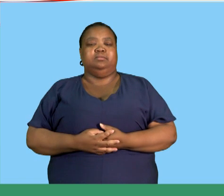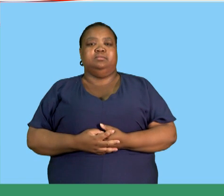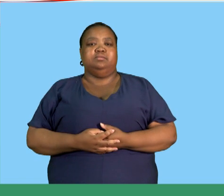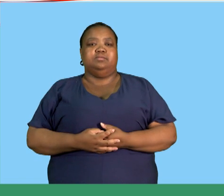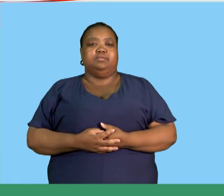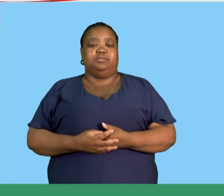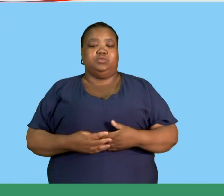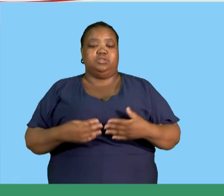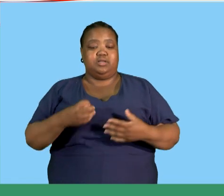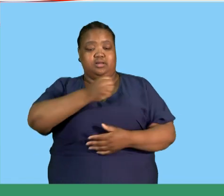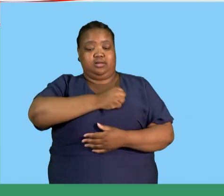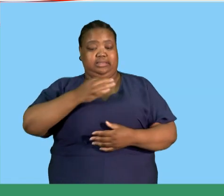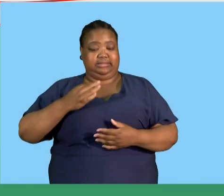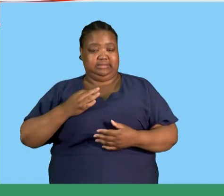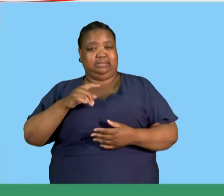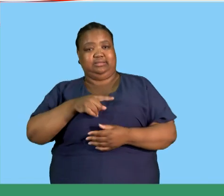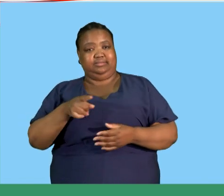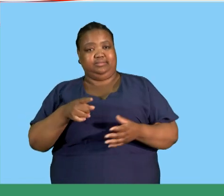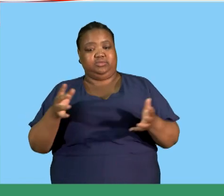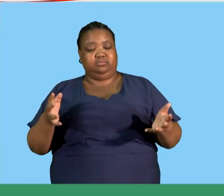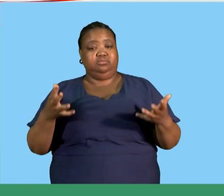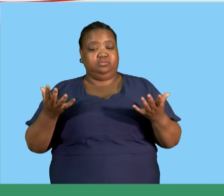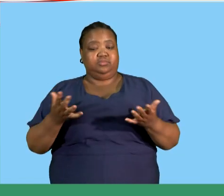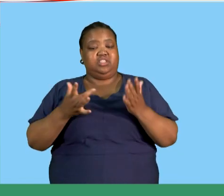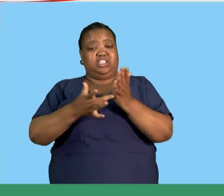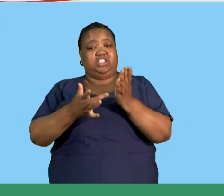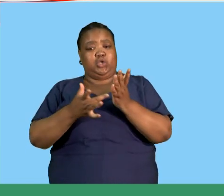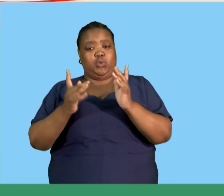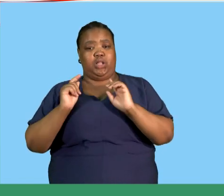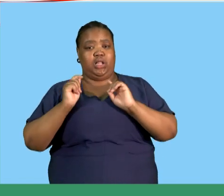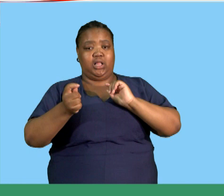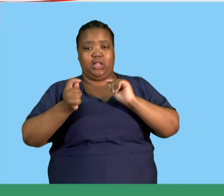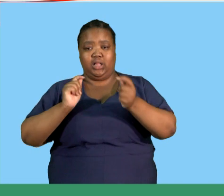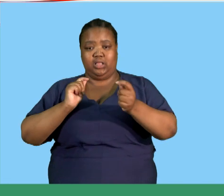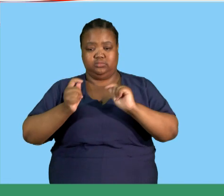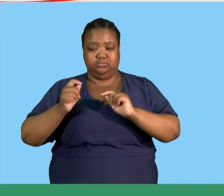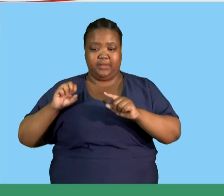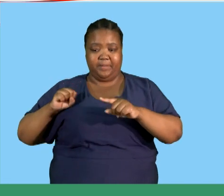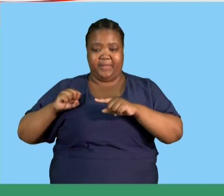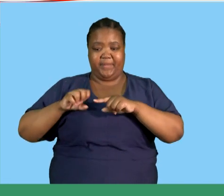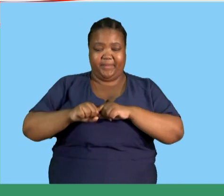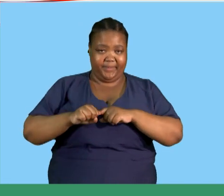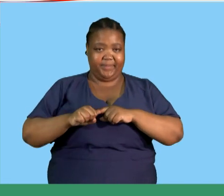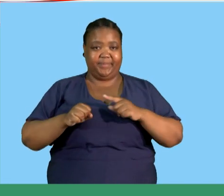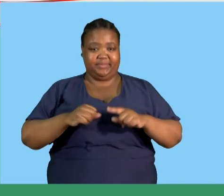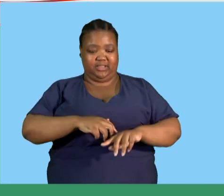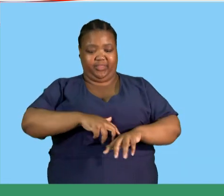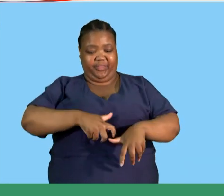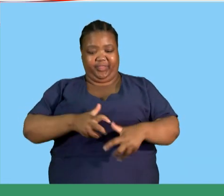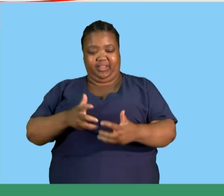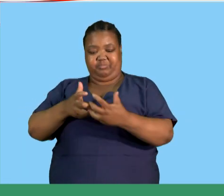that employees keep up with the fast-changing technology. I'm sure you can see it. Where is it?